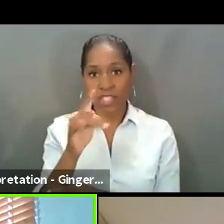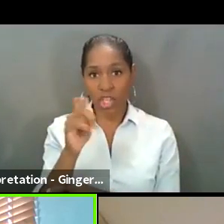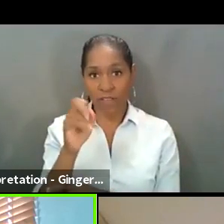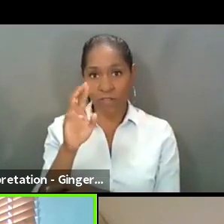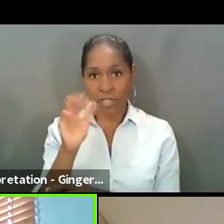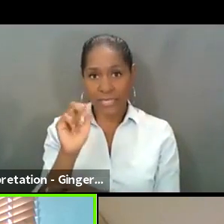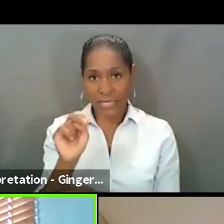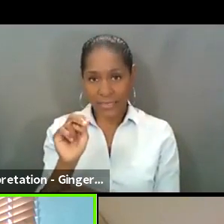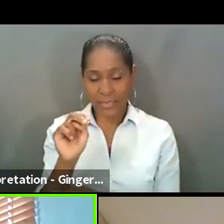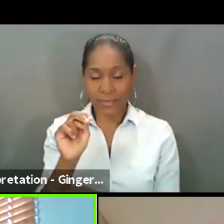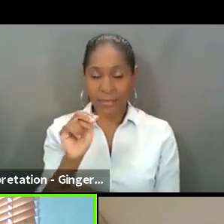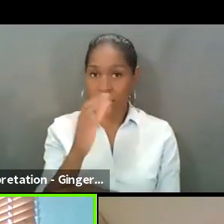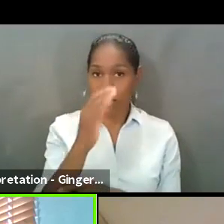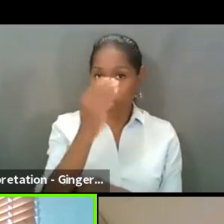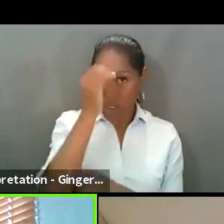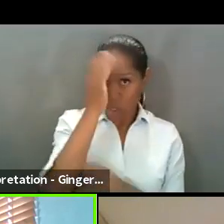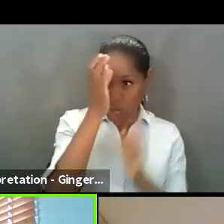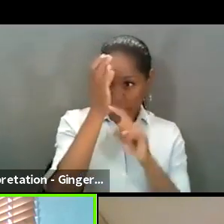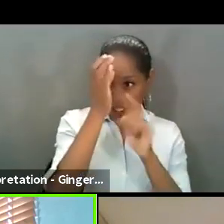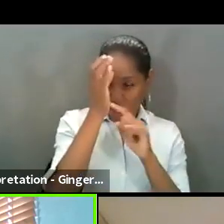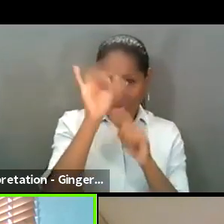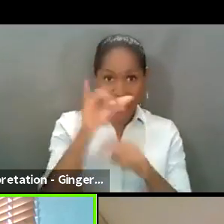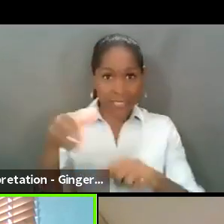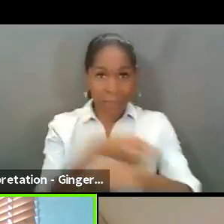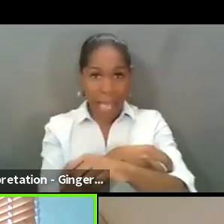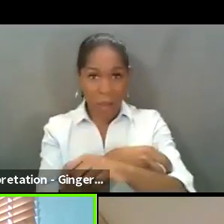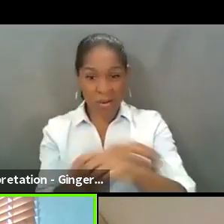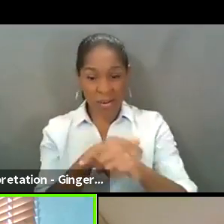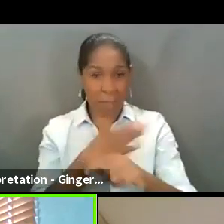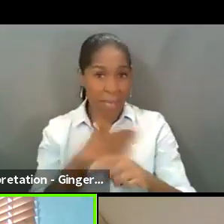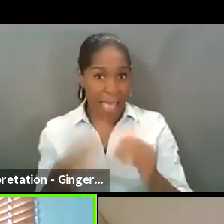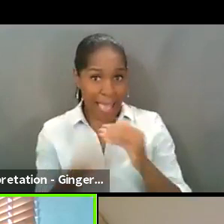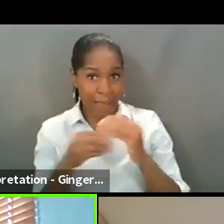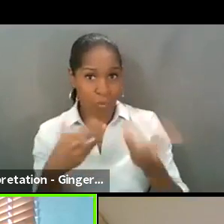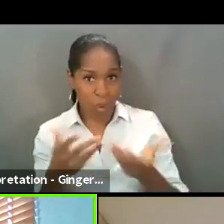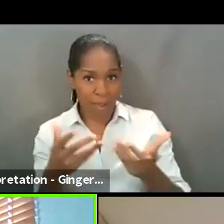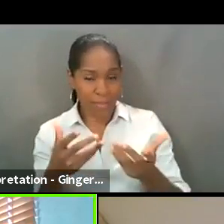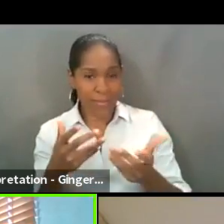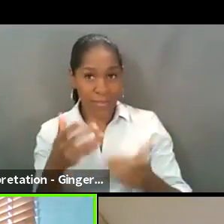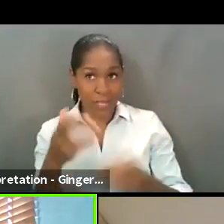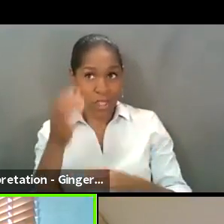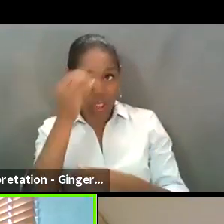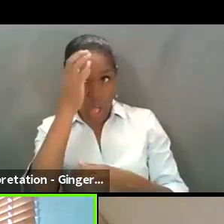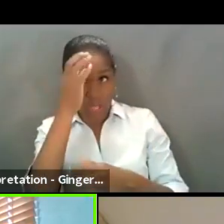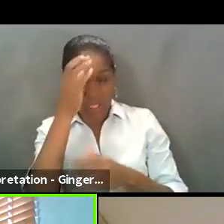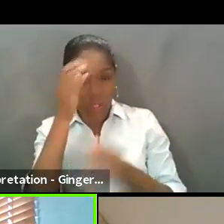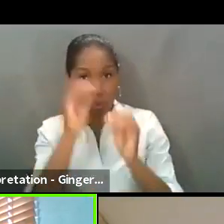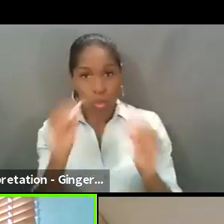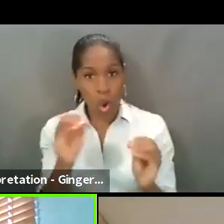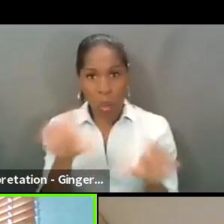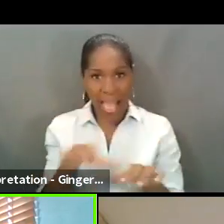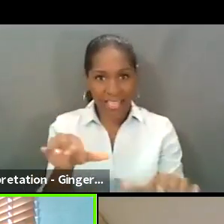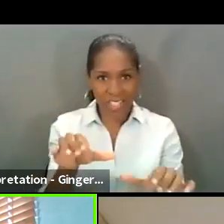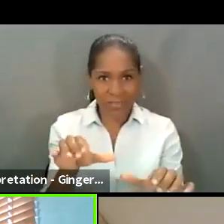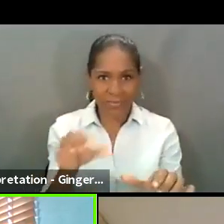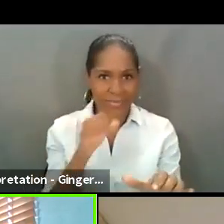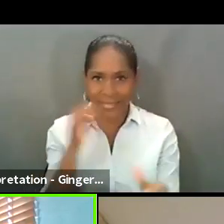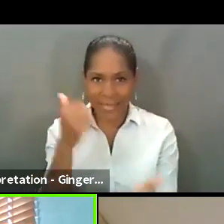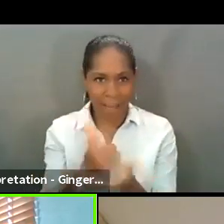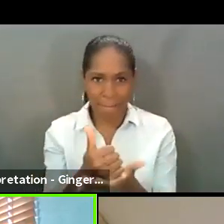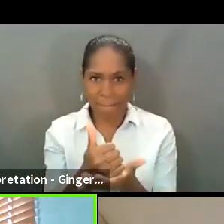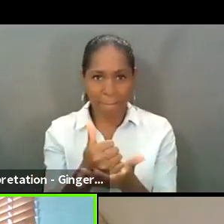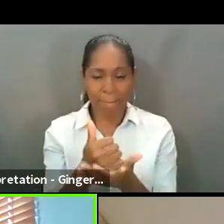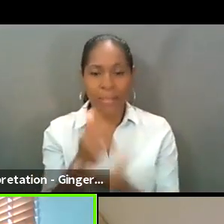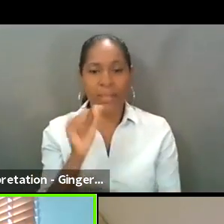knowledge without action does not help. So, those are that's what I